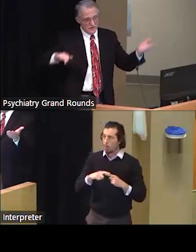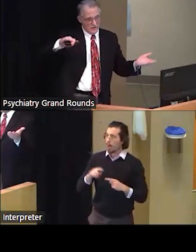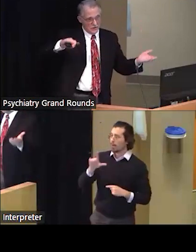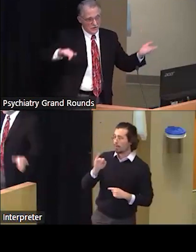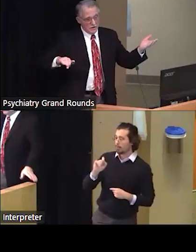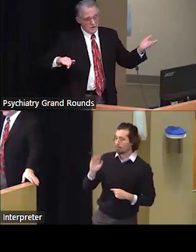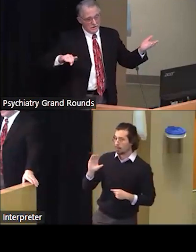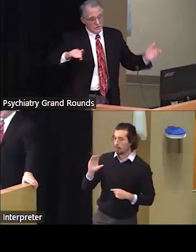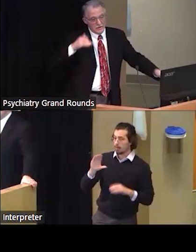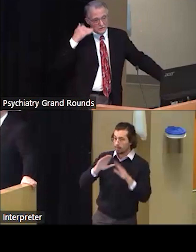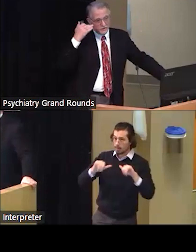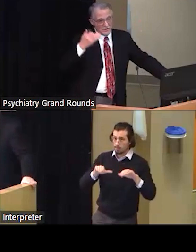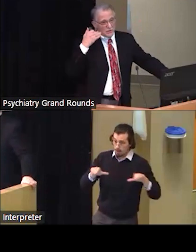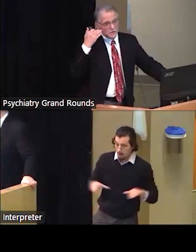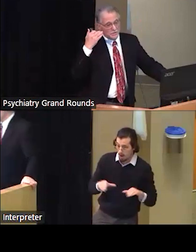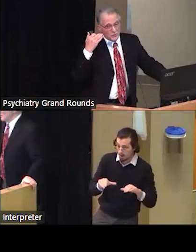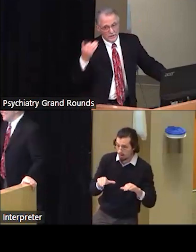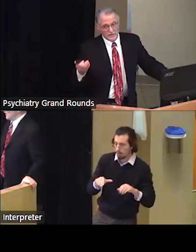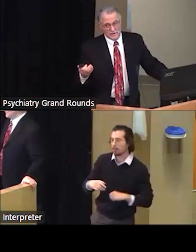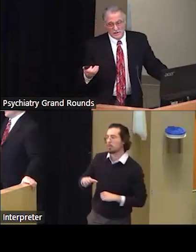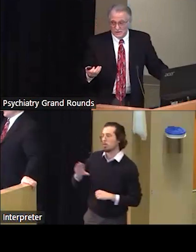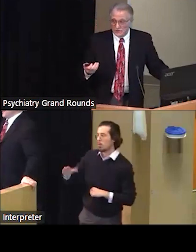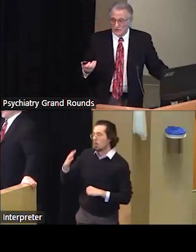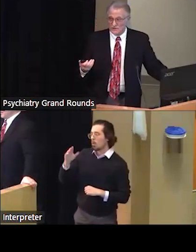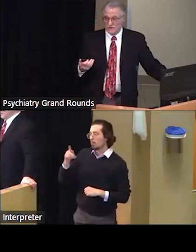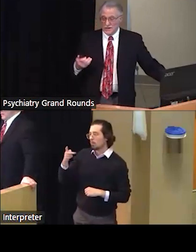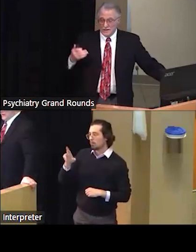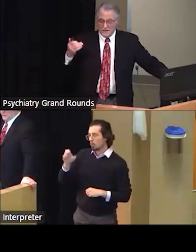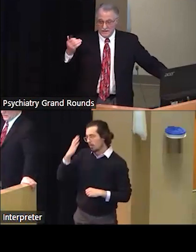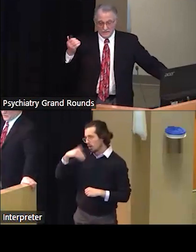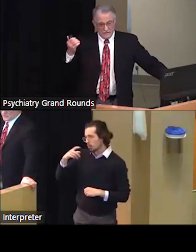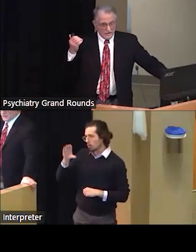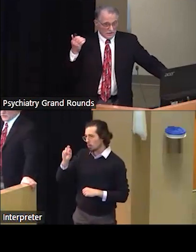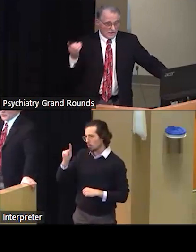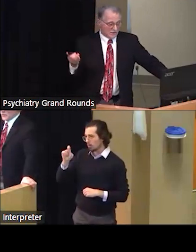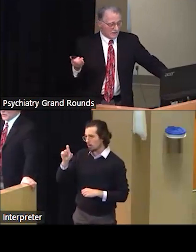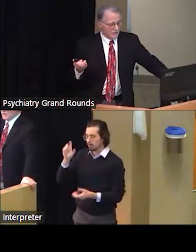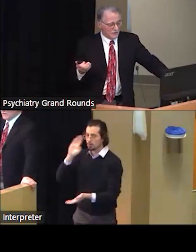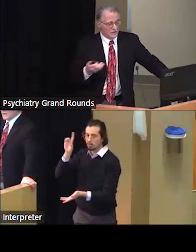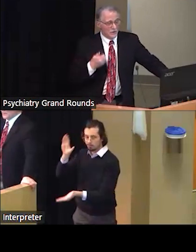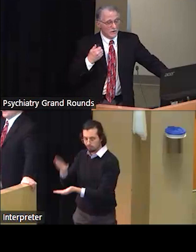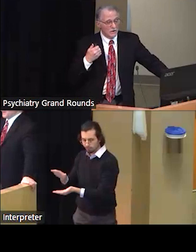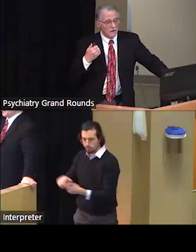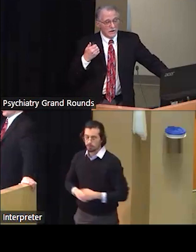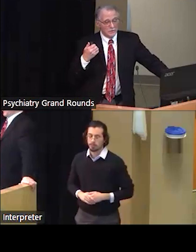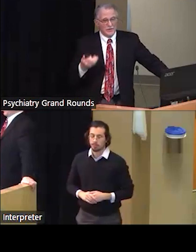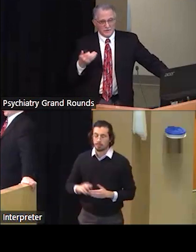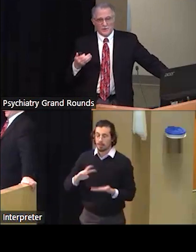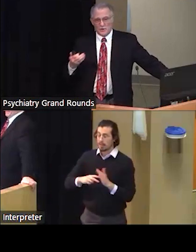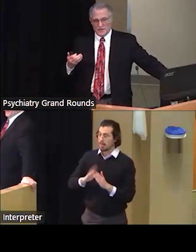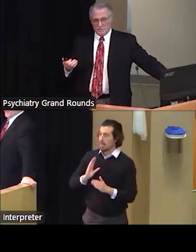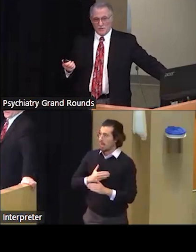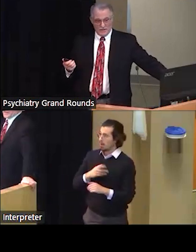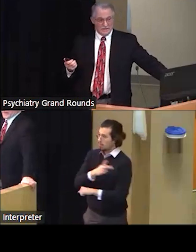down. So this is what patients are coming to us, and our clients are coming to us for, our